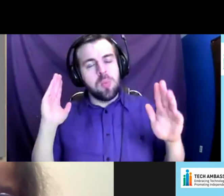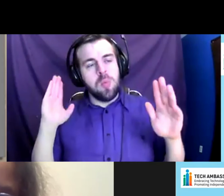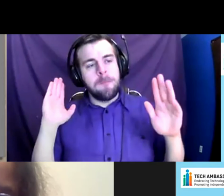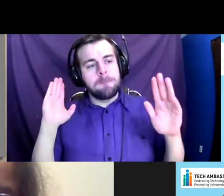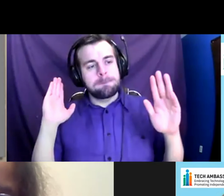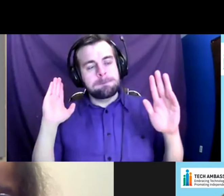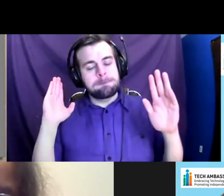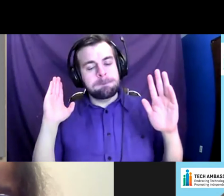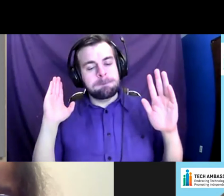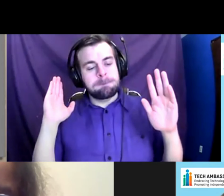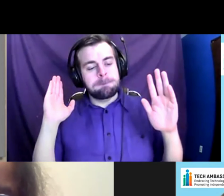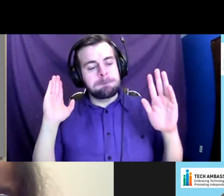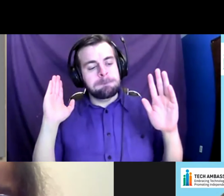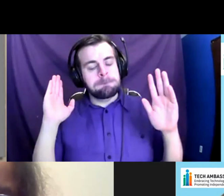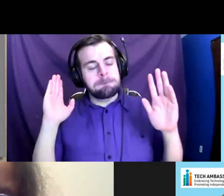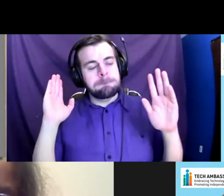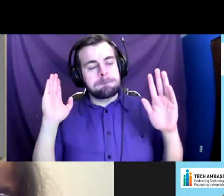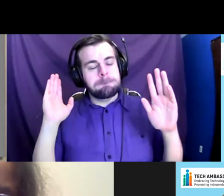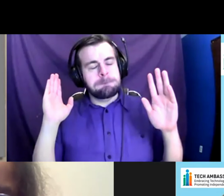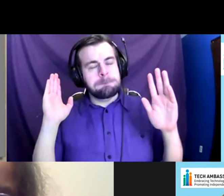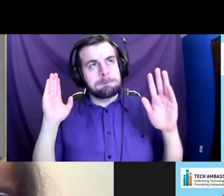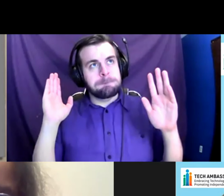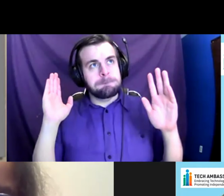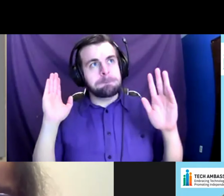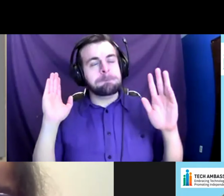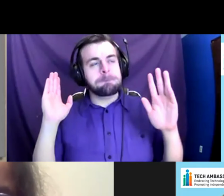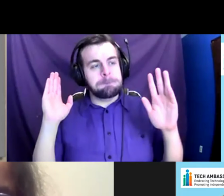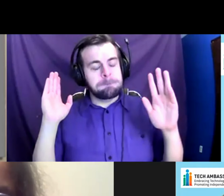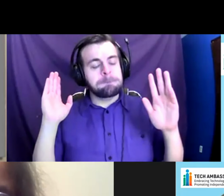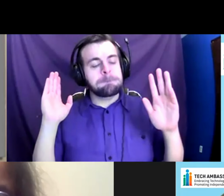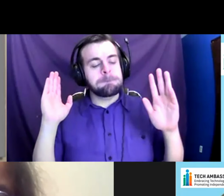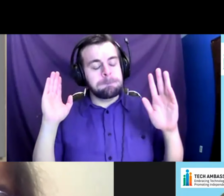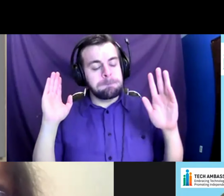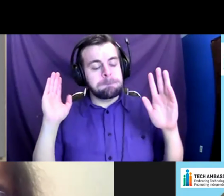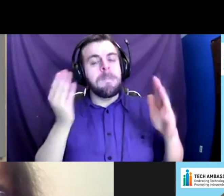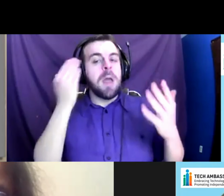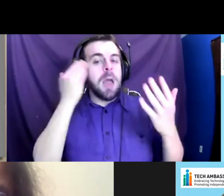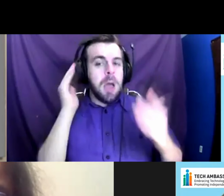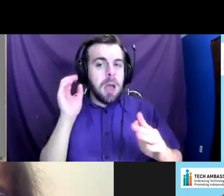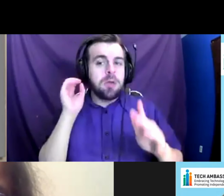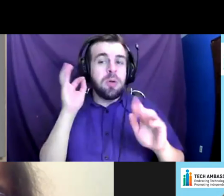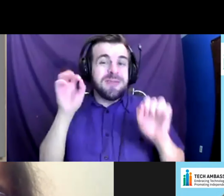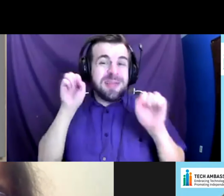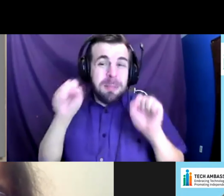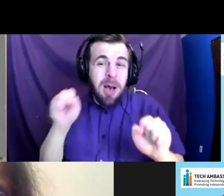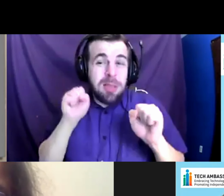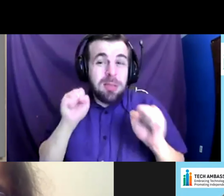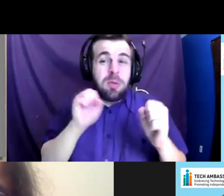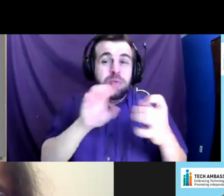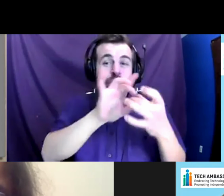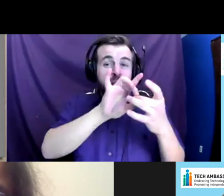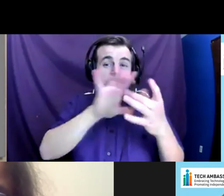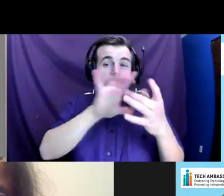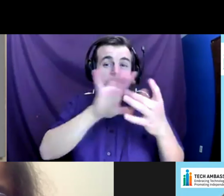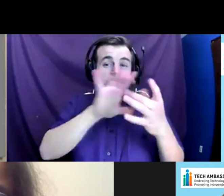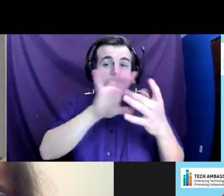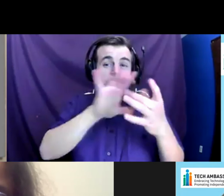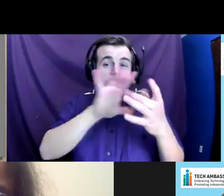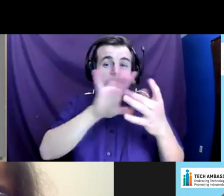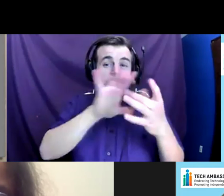I don't know exactly if it's able to be removed or if it